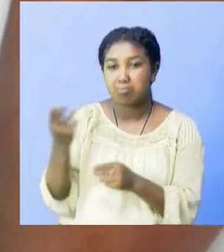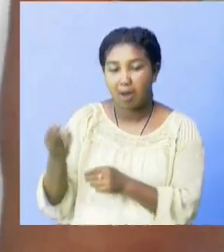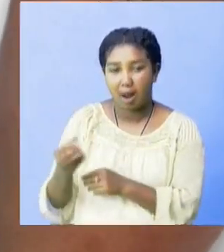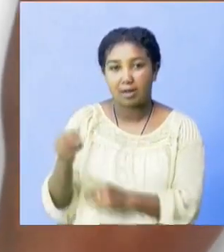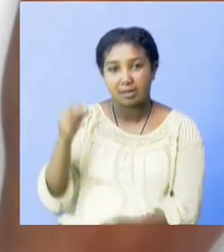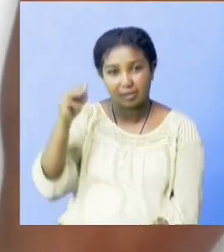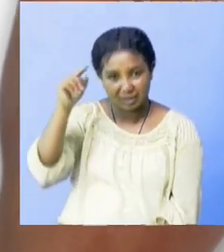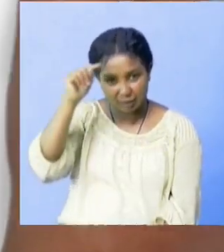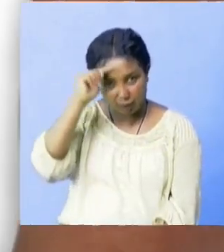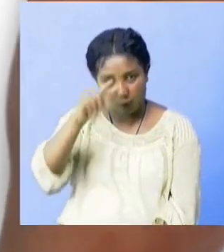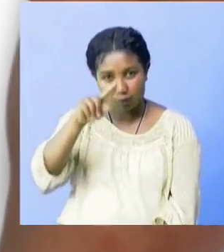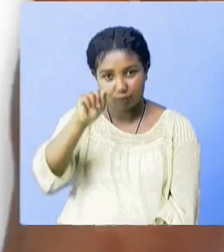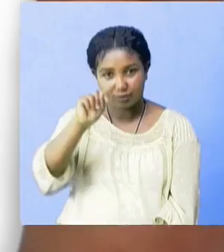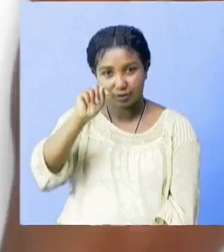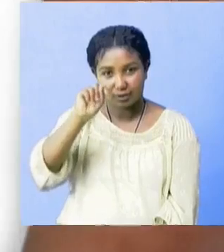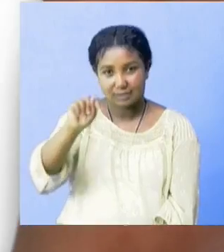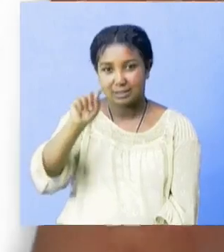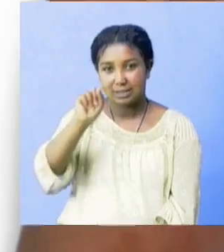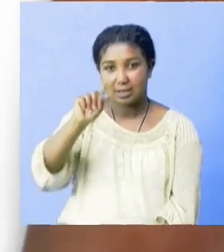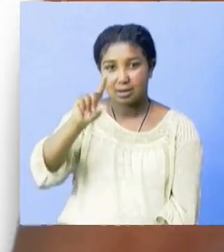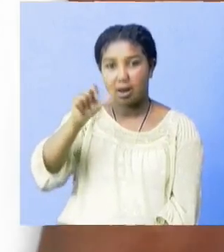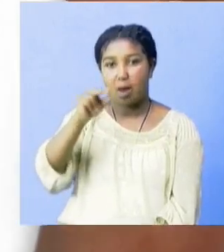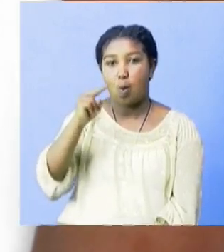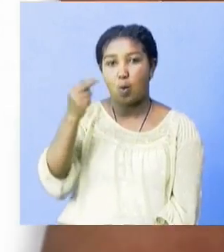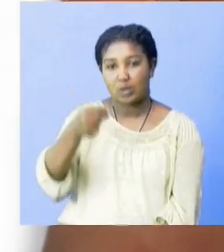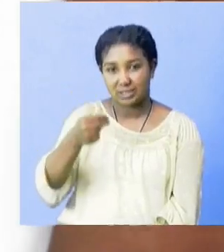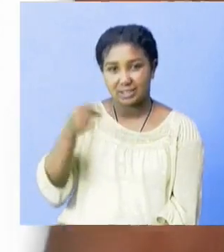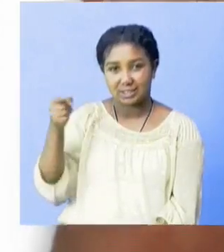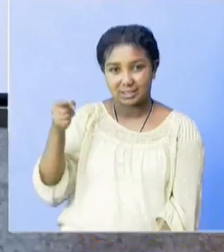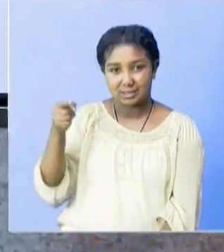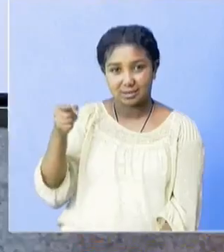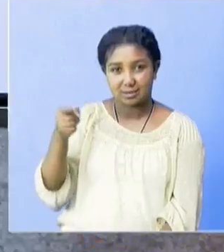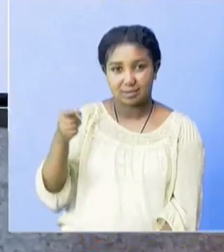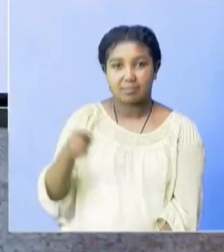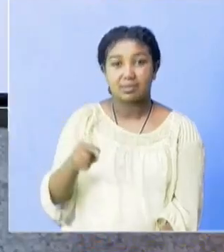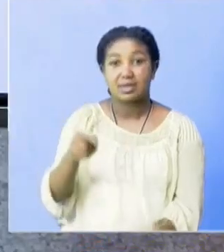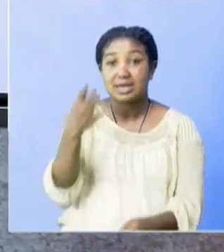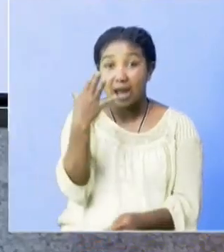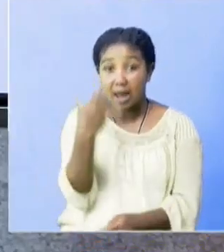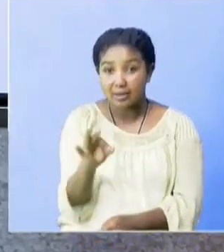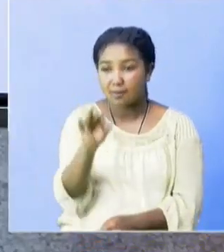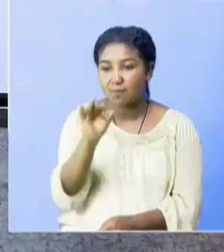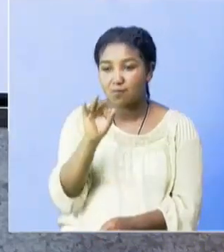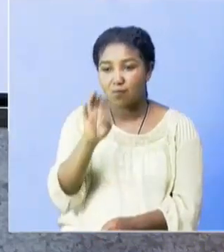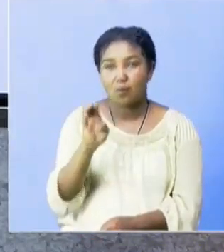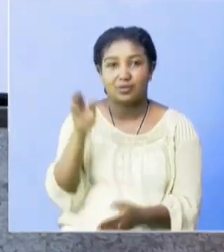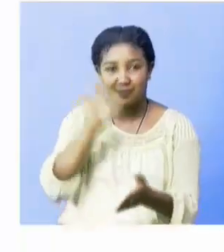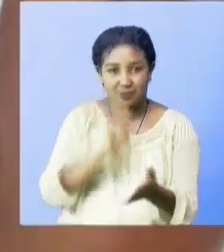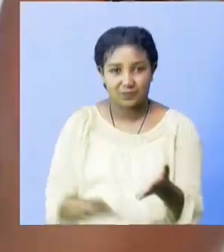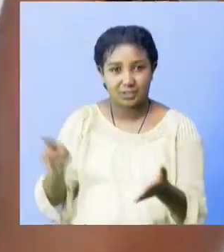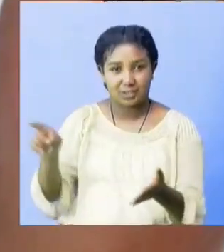Tilahun Gassese. Date of birth, 1940.